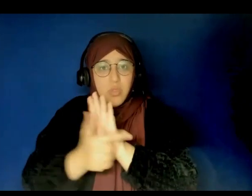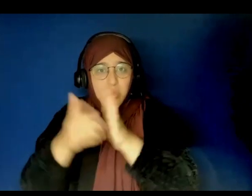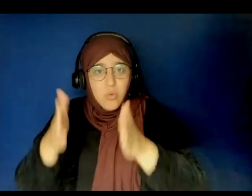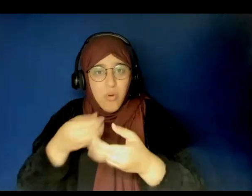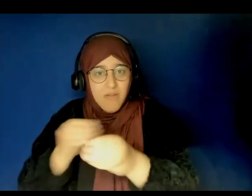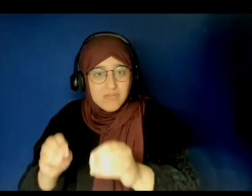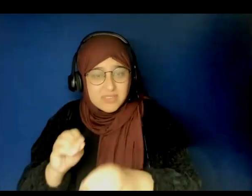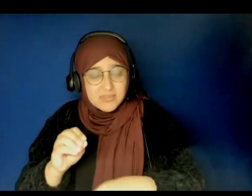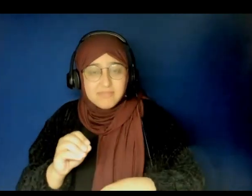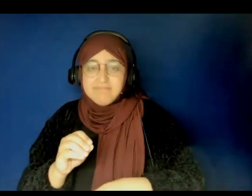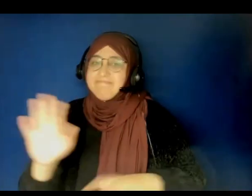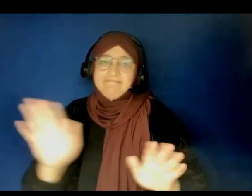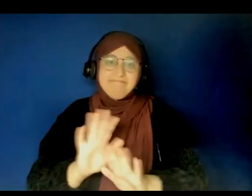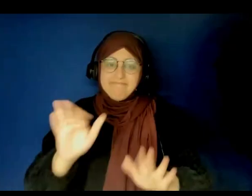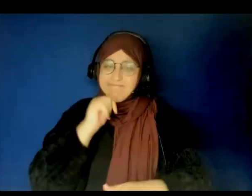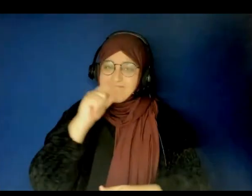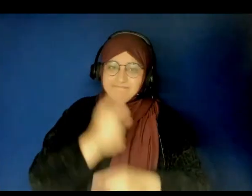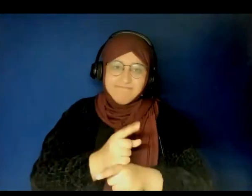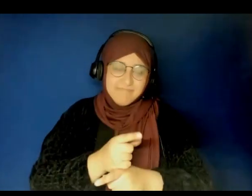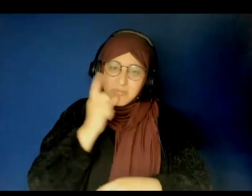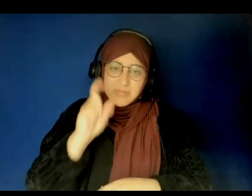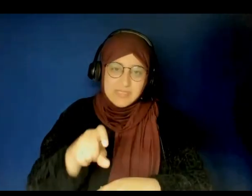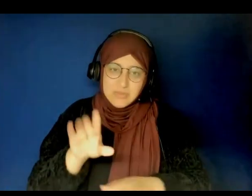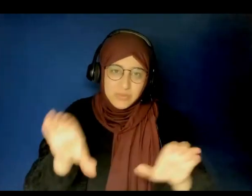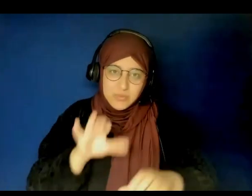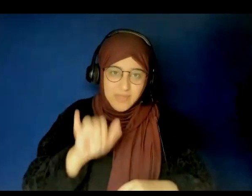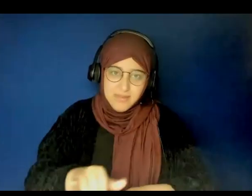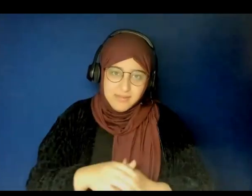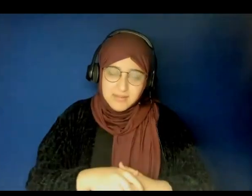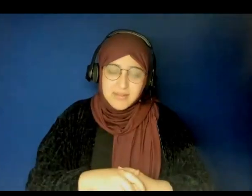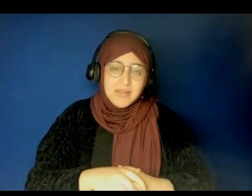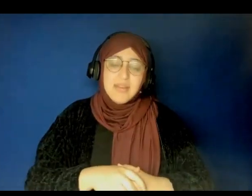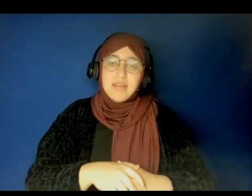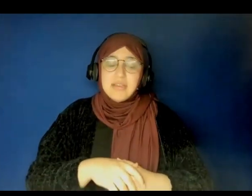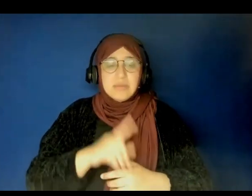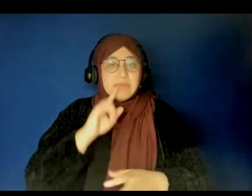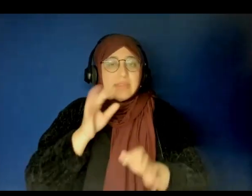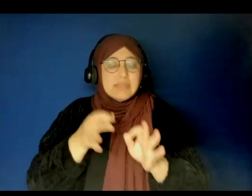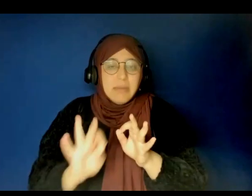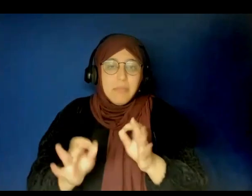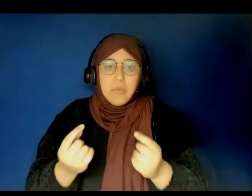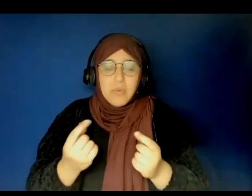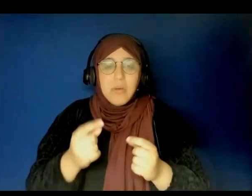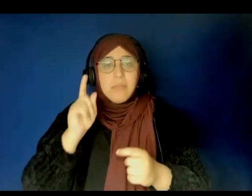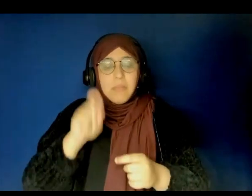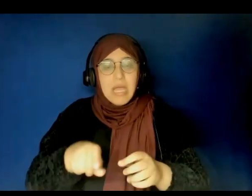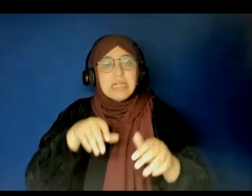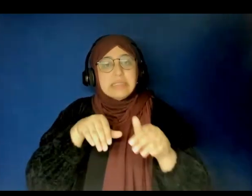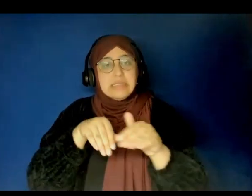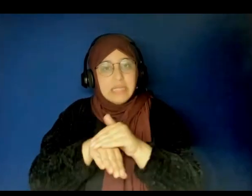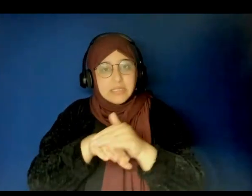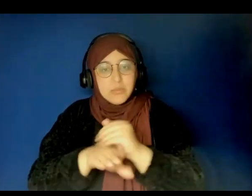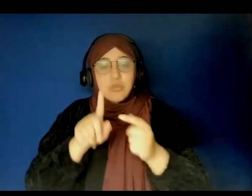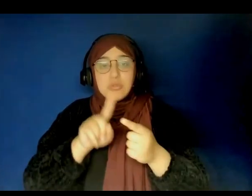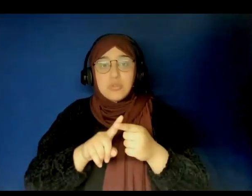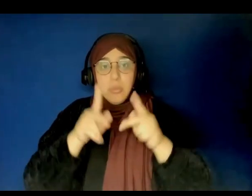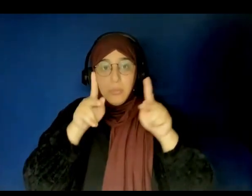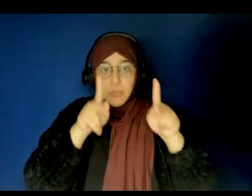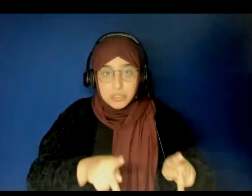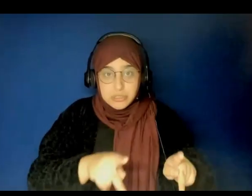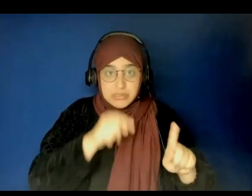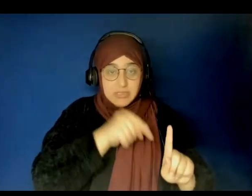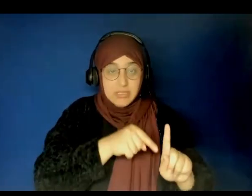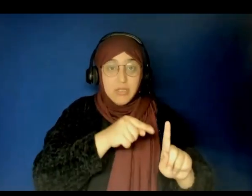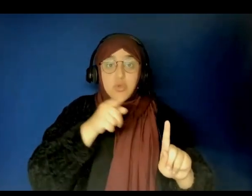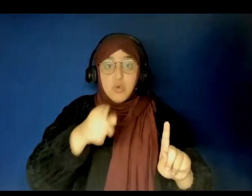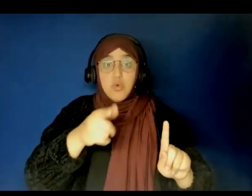anything like that. That's not correct. You don't need to do that at all. It simply has to be accessible to the person that you designate to take care of the will